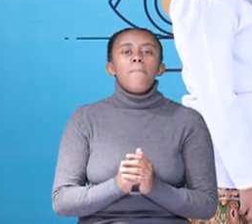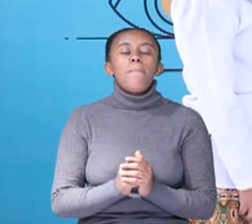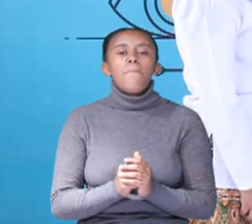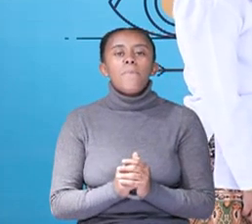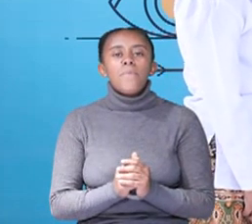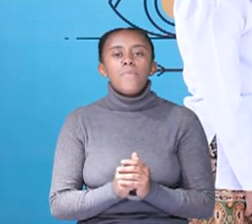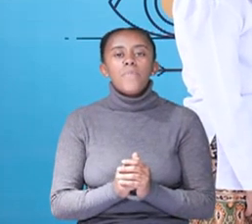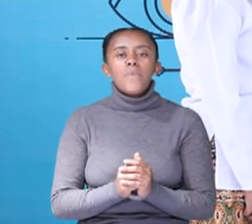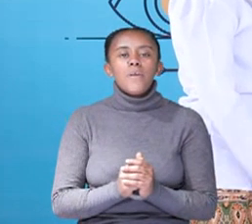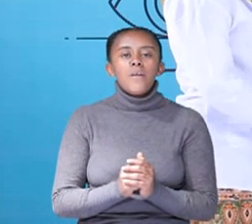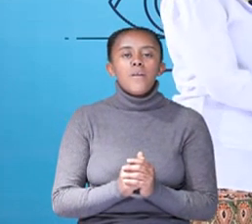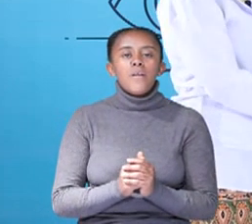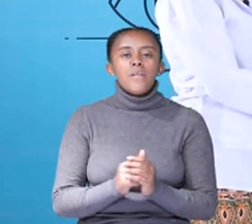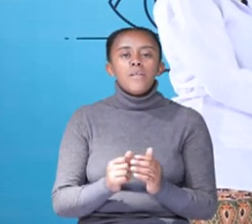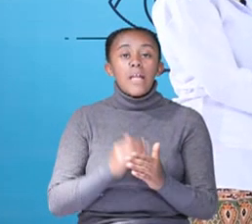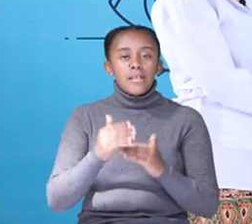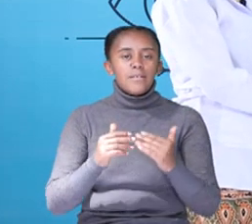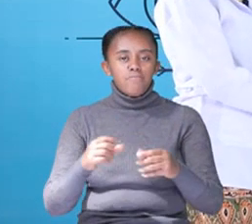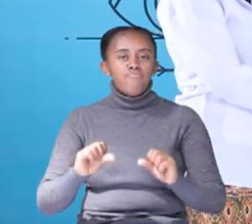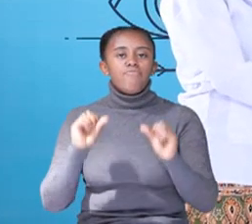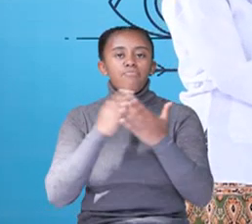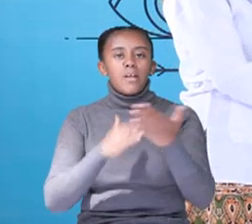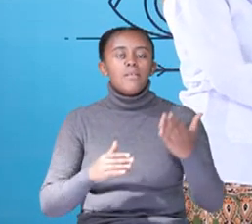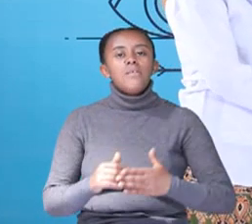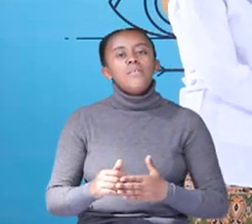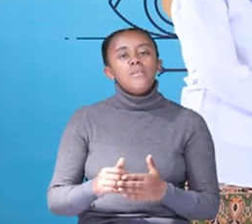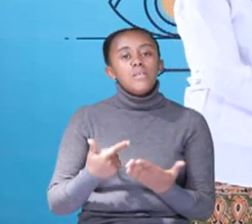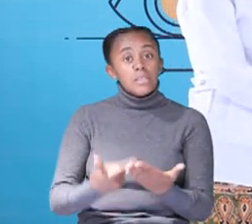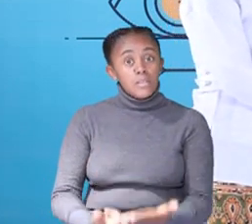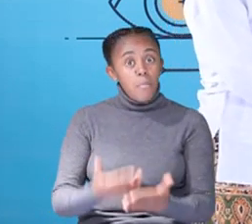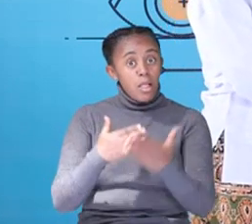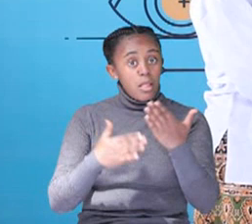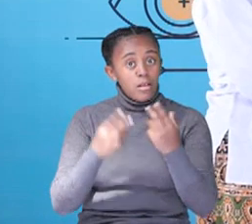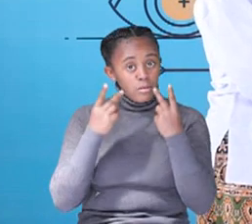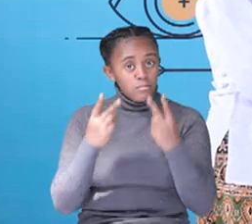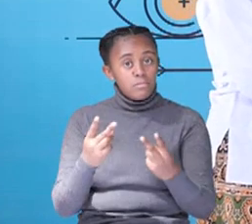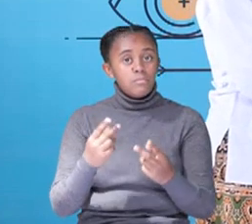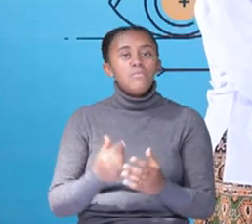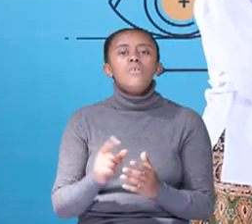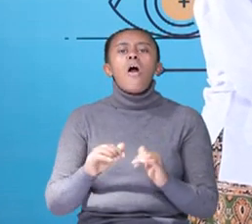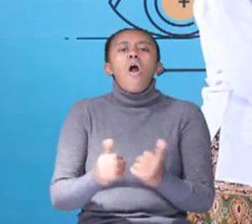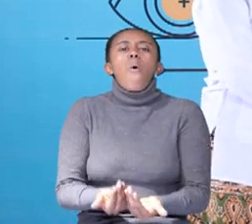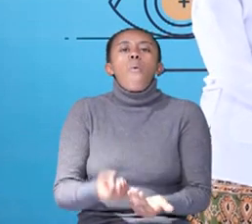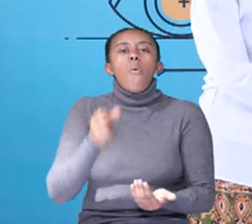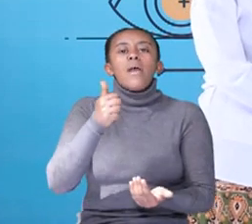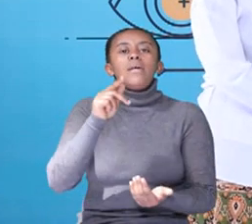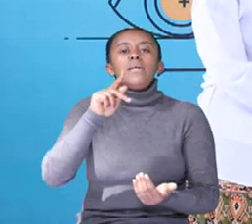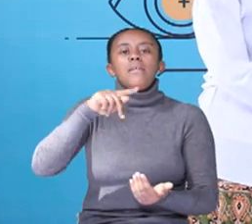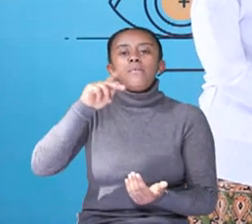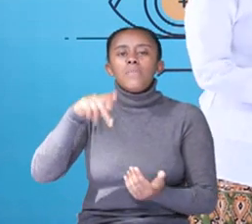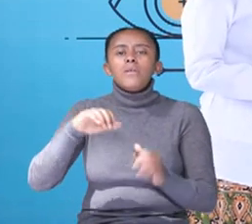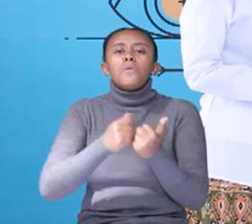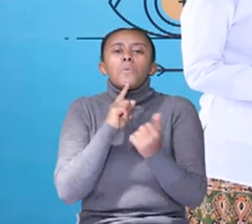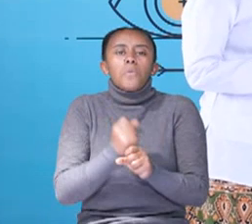the next part. In this part, we are going to see how ATP is produced in